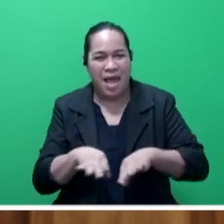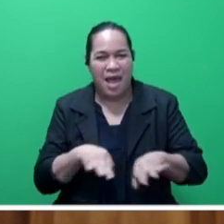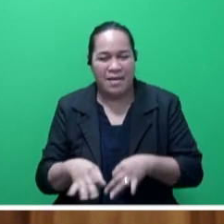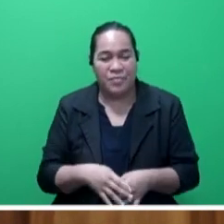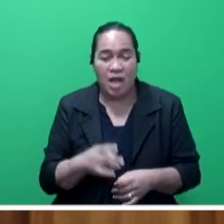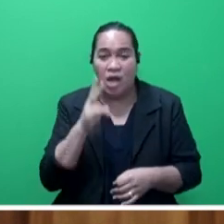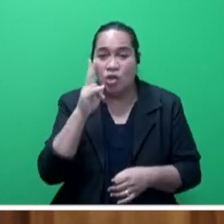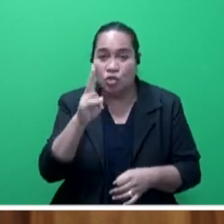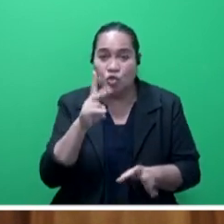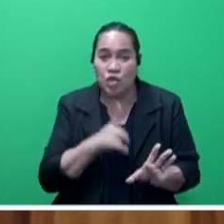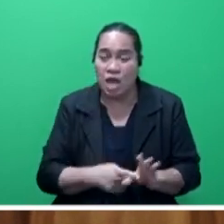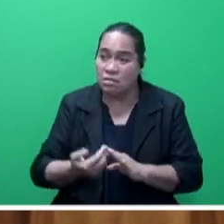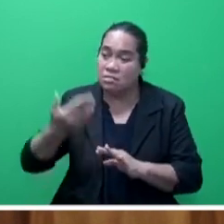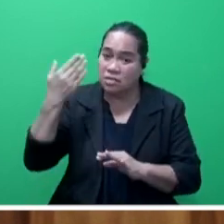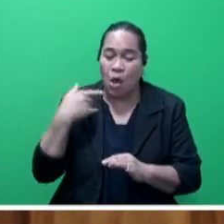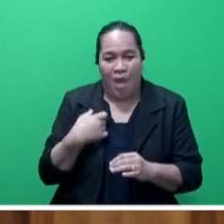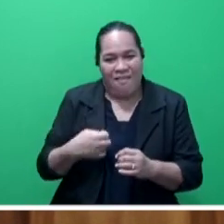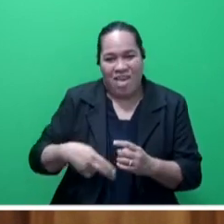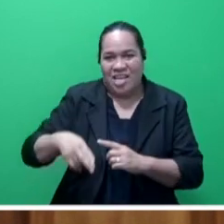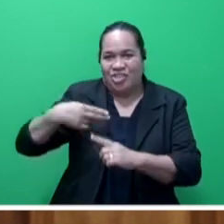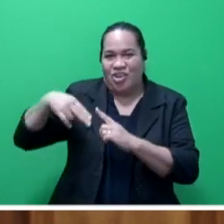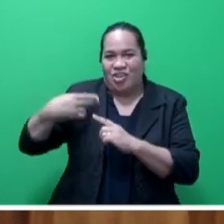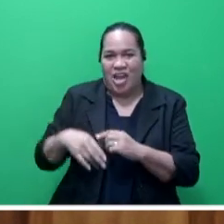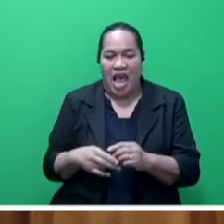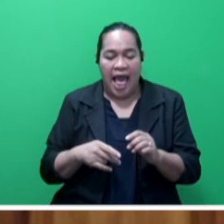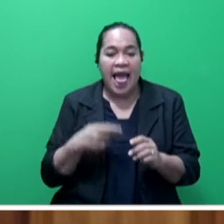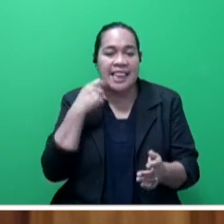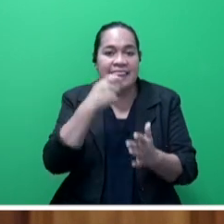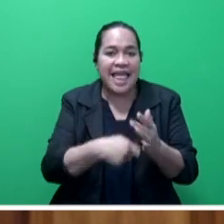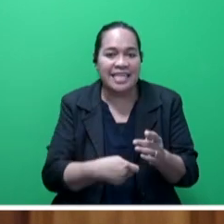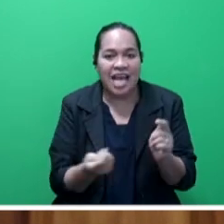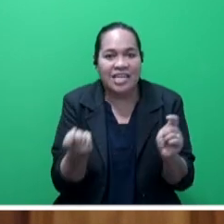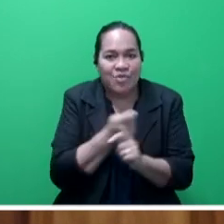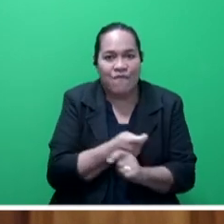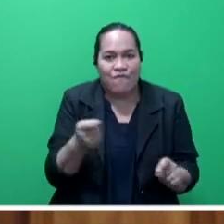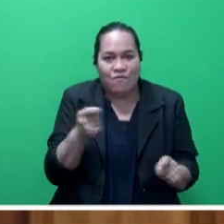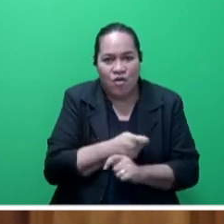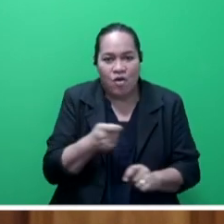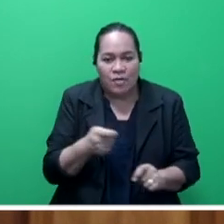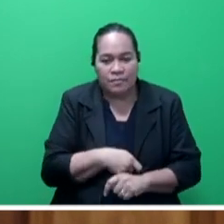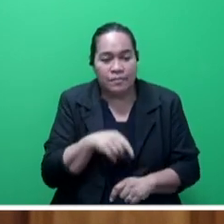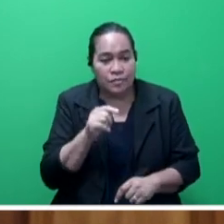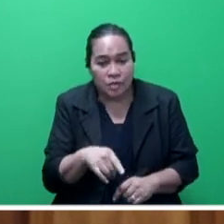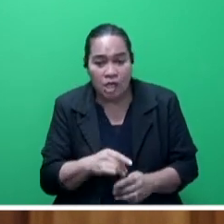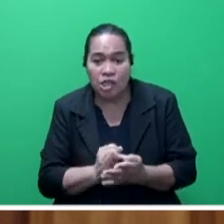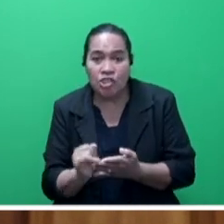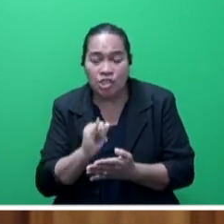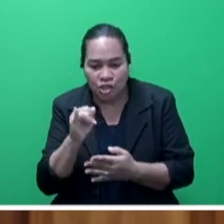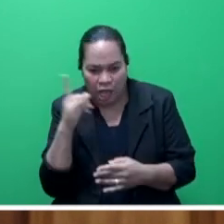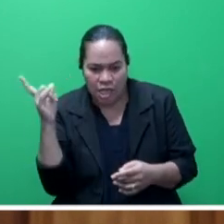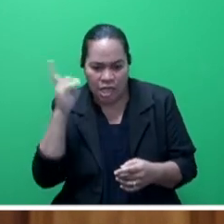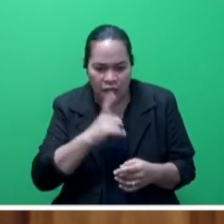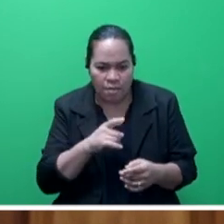last two years, we made historic tax reforms to afford the industry income and to add our competitiveness.